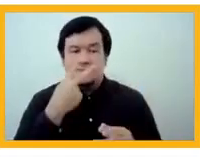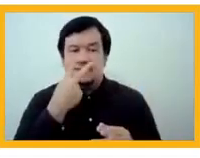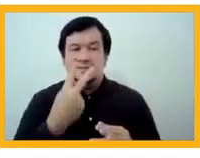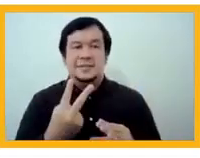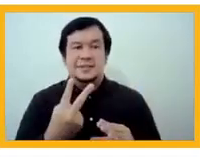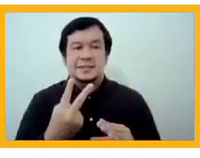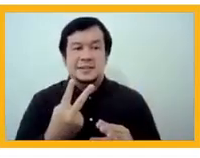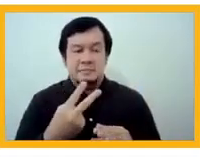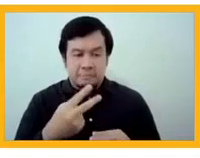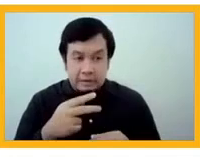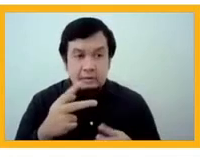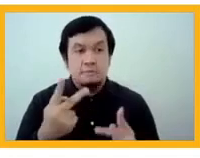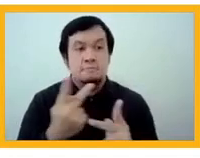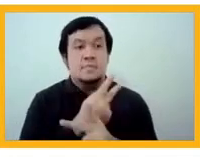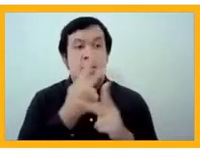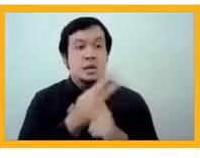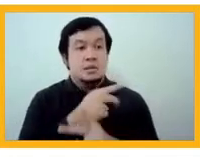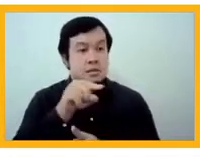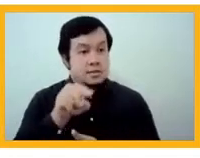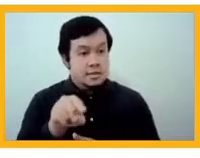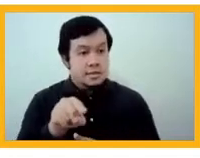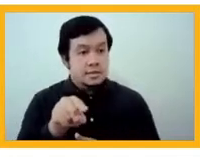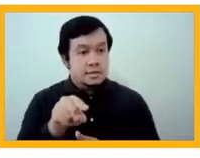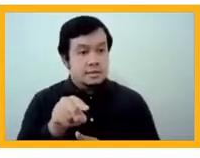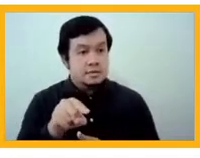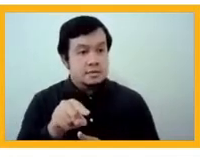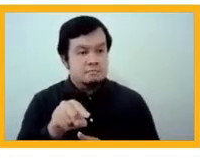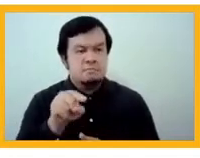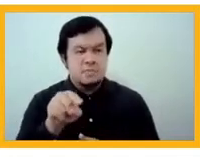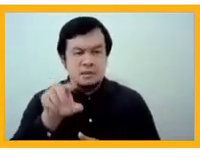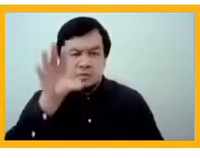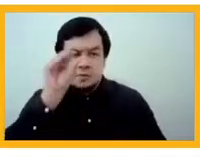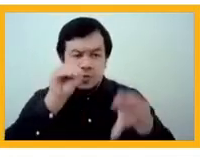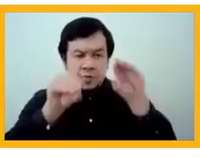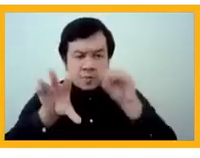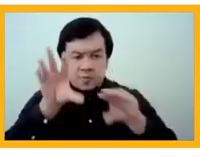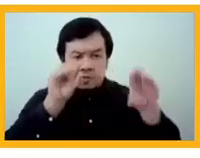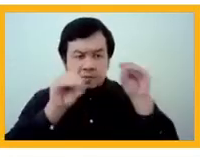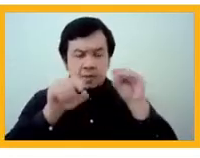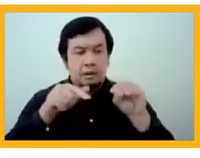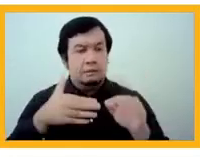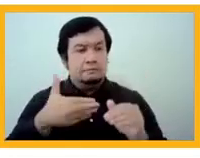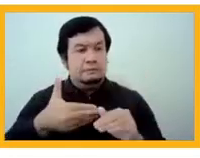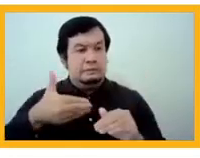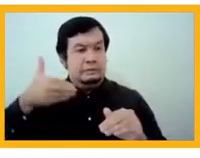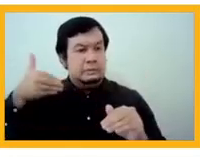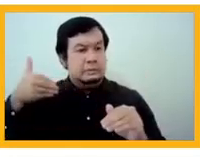cumulative, and if you miss the early grade concepts, it's kind of even harder to keep pace with what's going on,